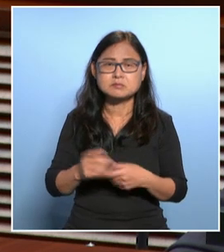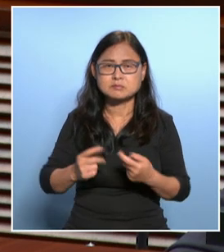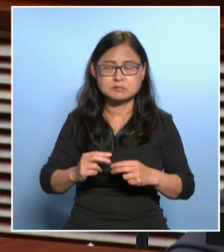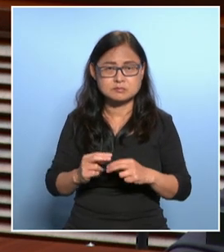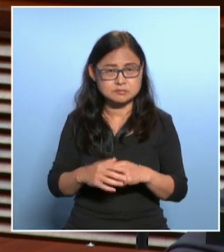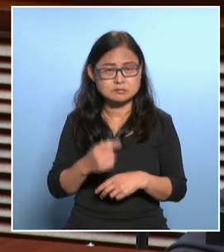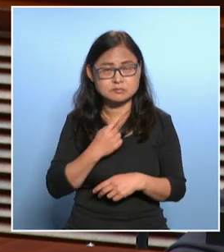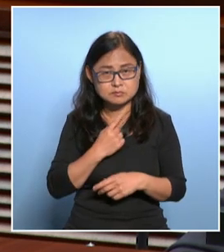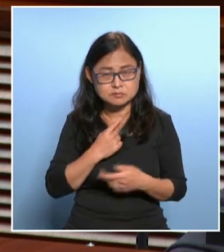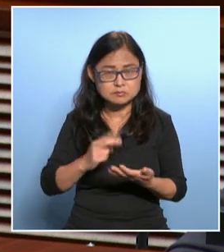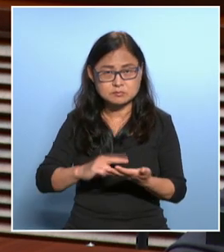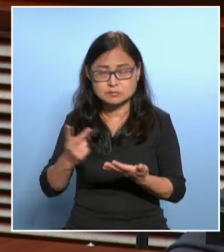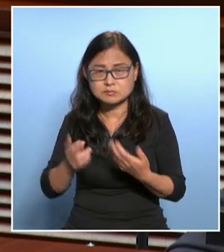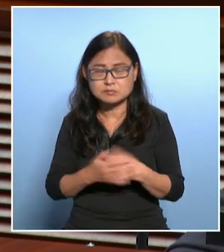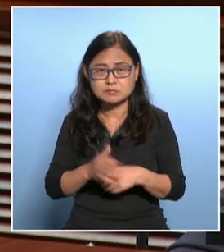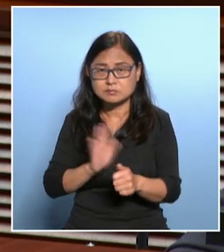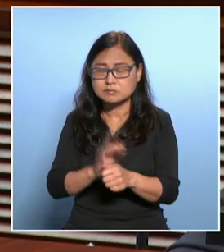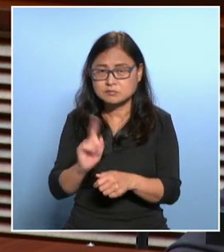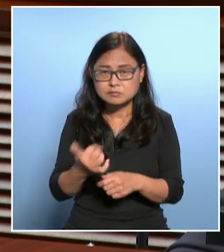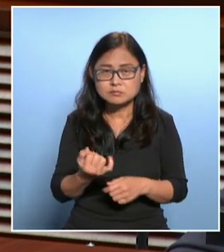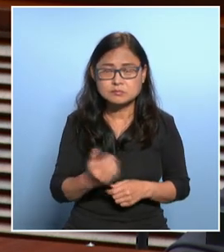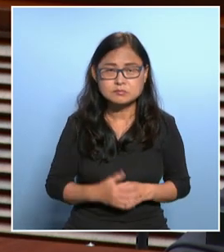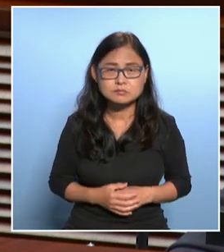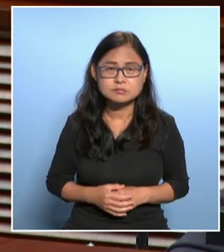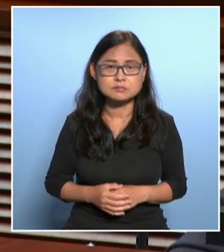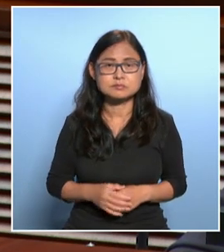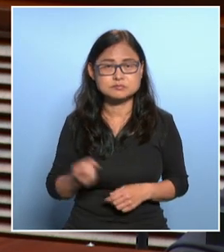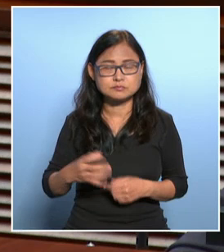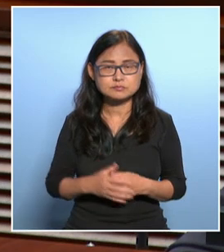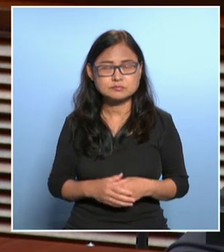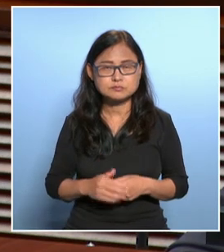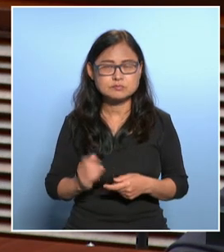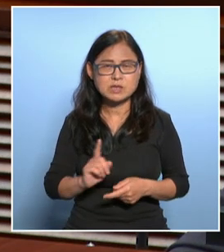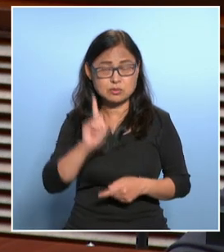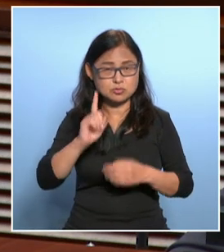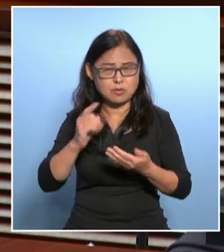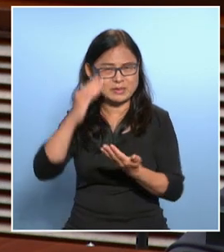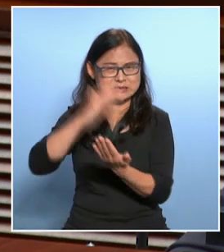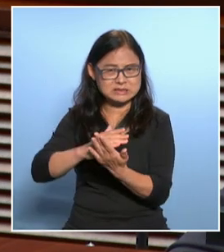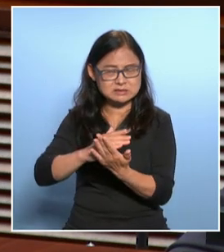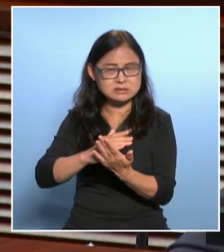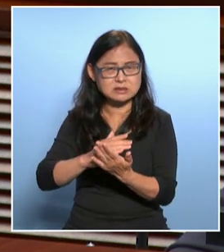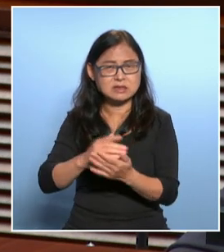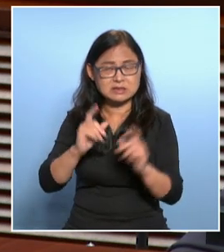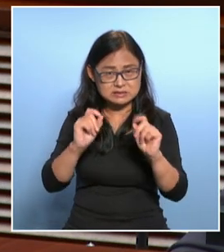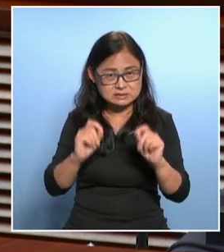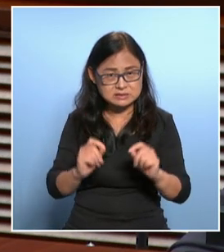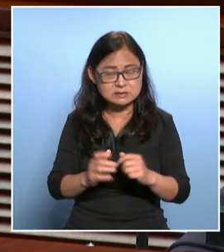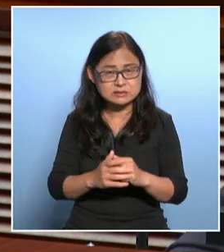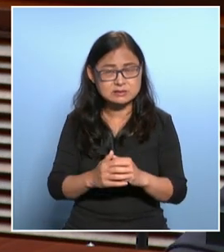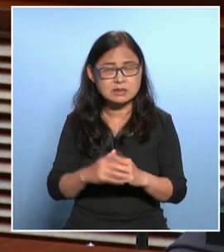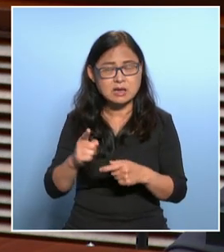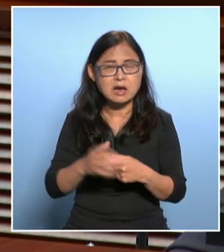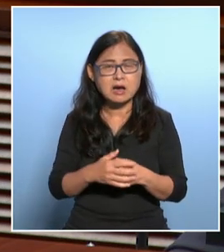still applicable today? Do we need to review or enhance this strategy to maximize